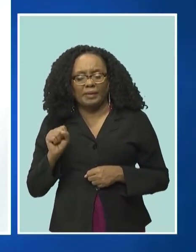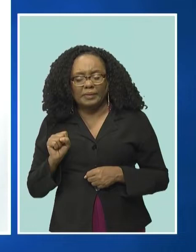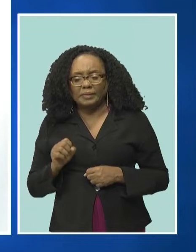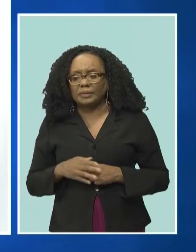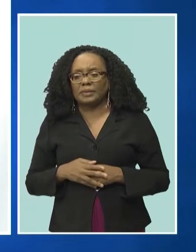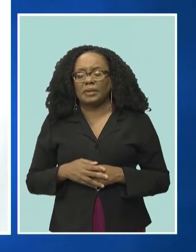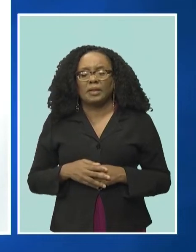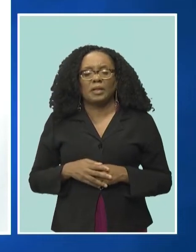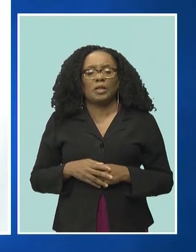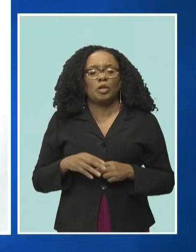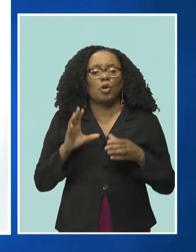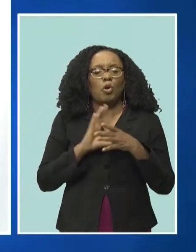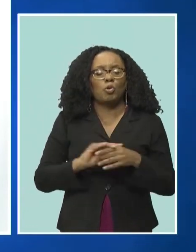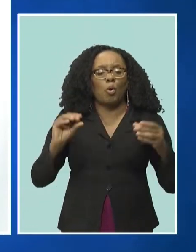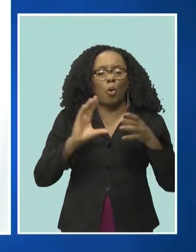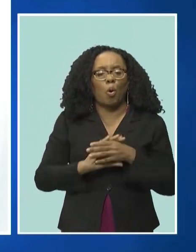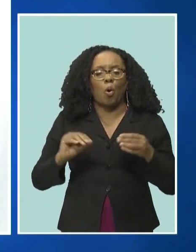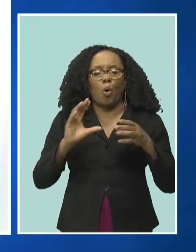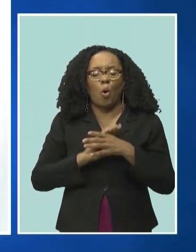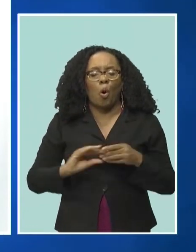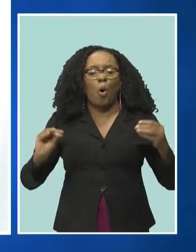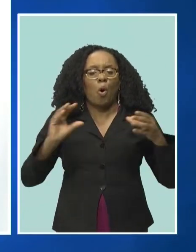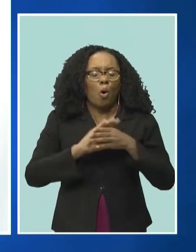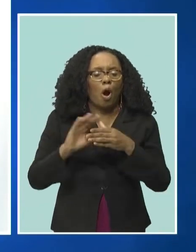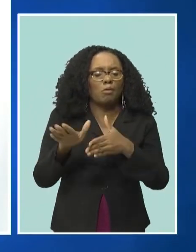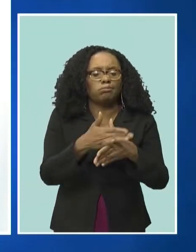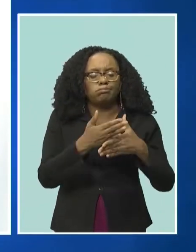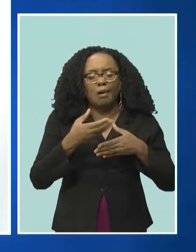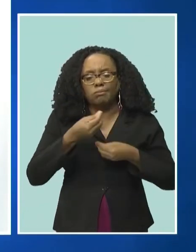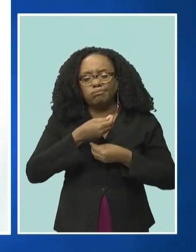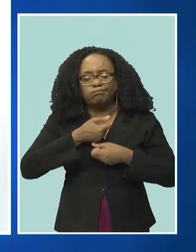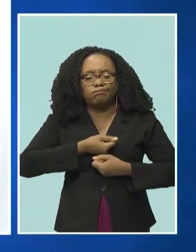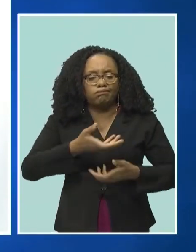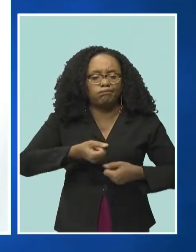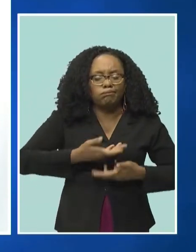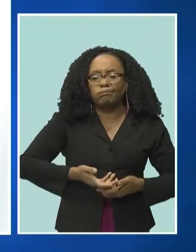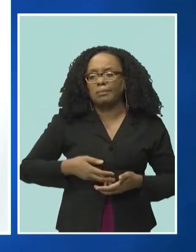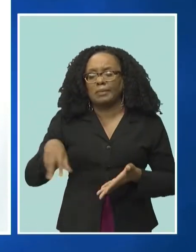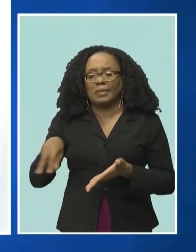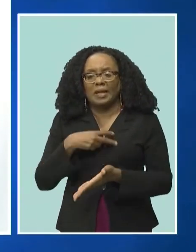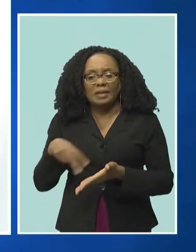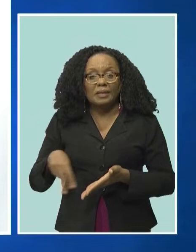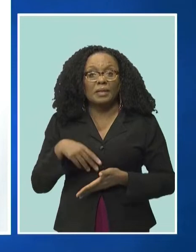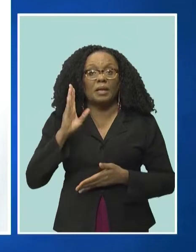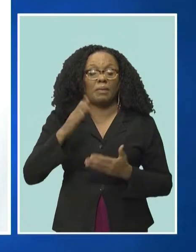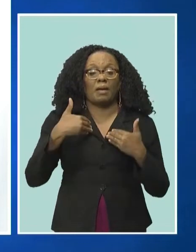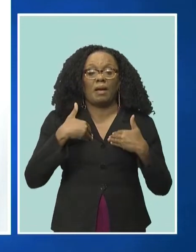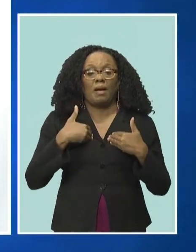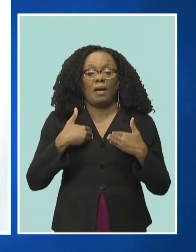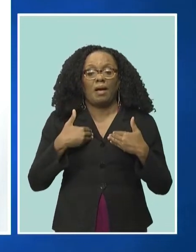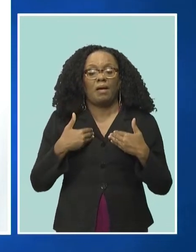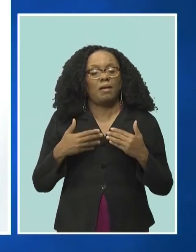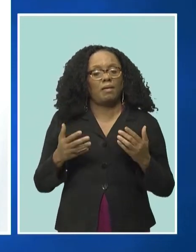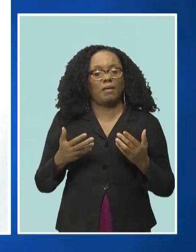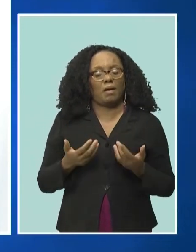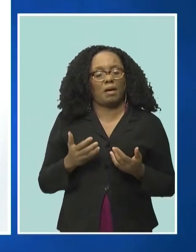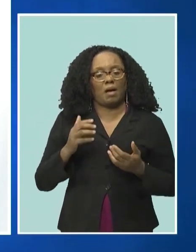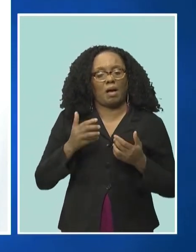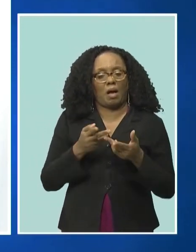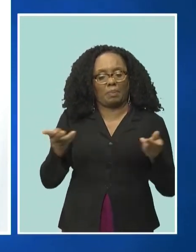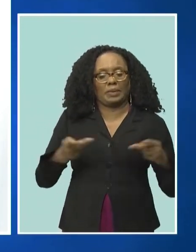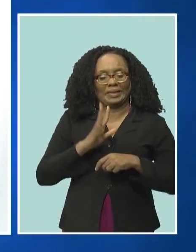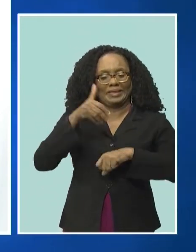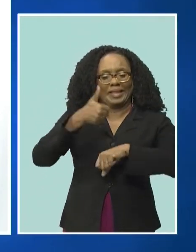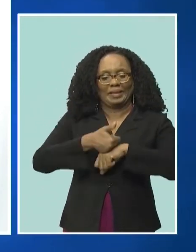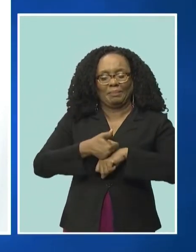performances by Marlon Legal, Haynesville, and Dance in Africa. We even have a booth looking at the East Indian connection, a beautiful food